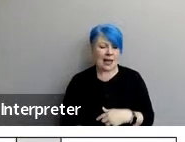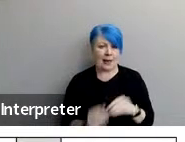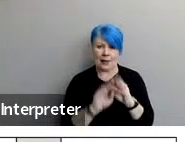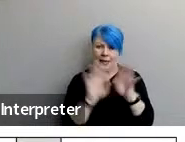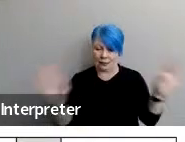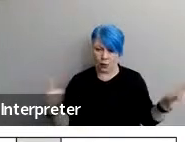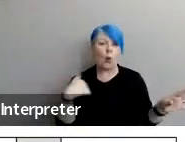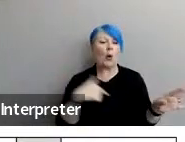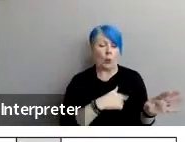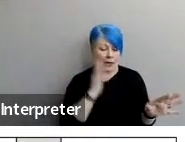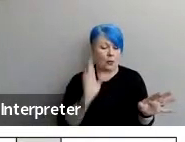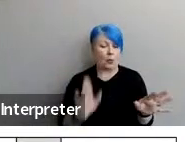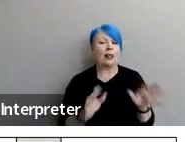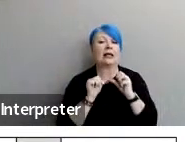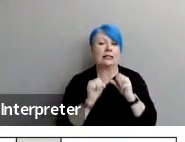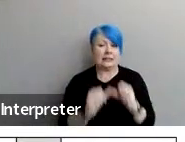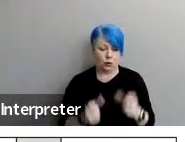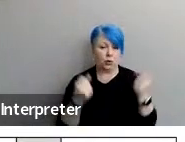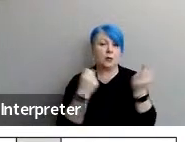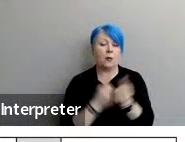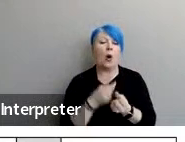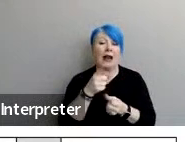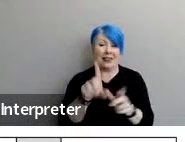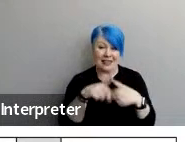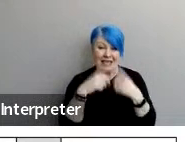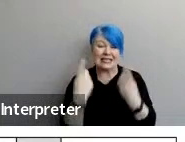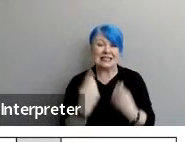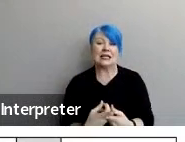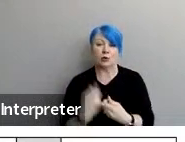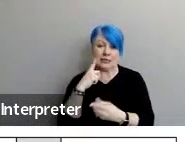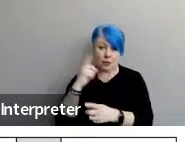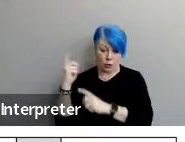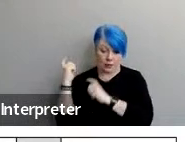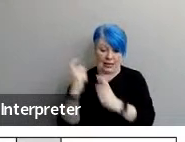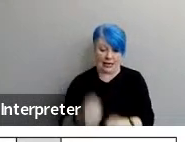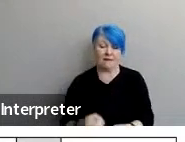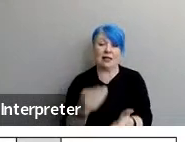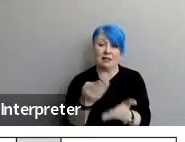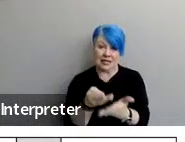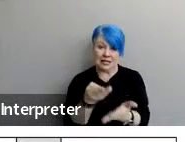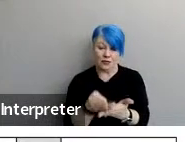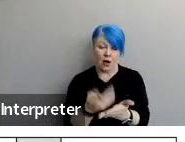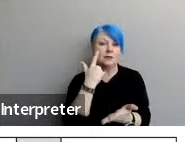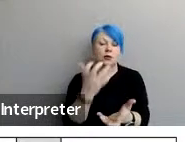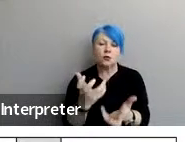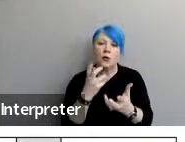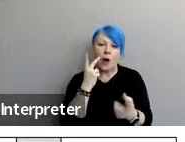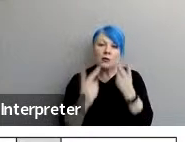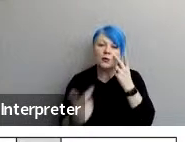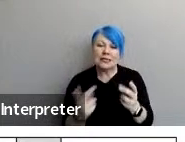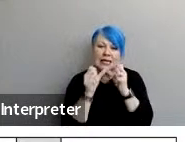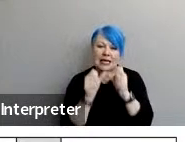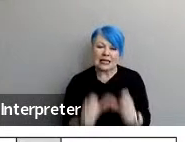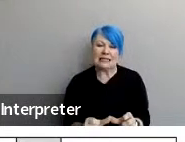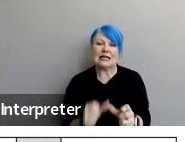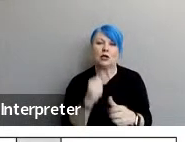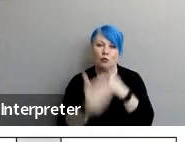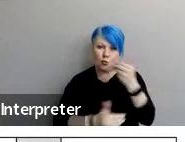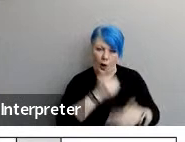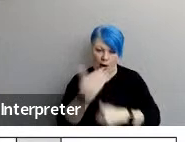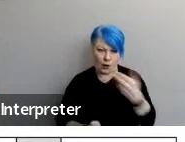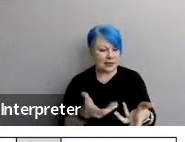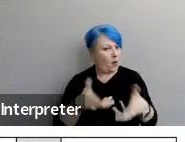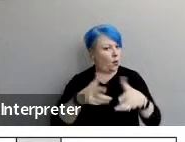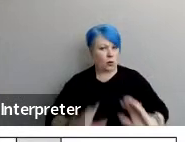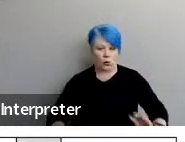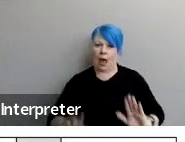are receiving these funds because we want to continue to see that the progress that is being made, and we don't want to be a